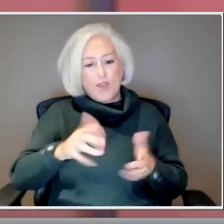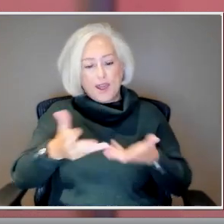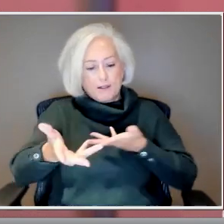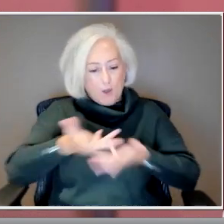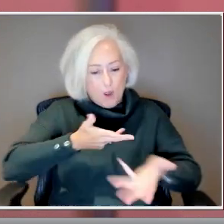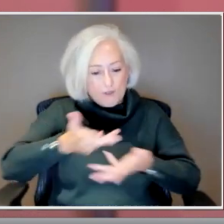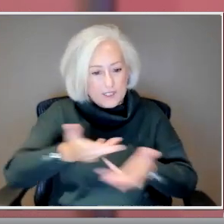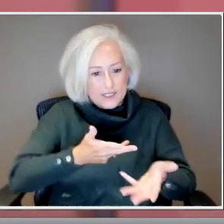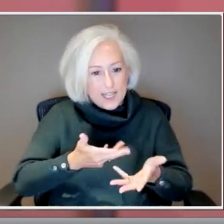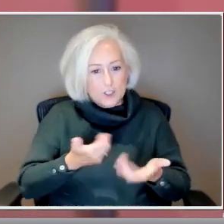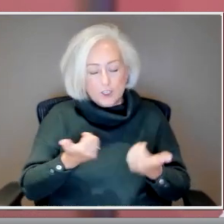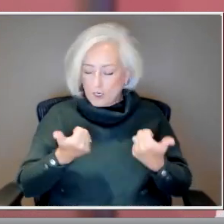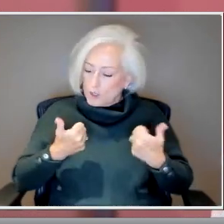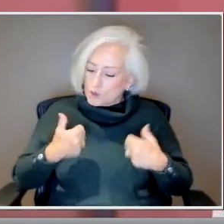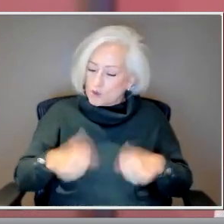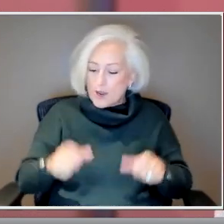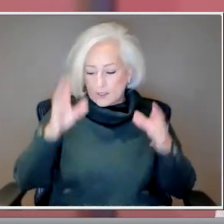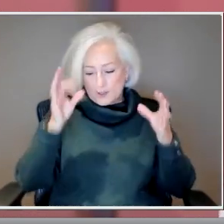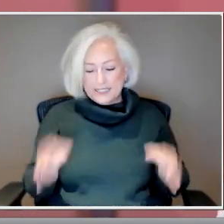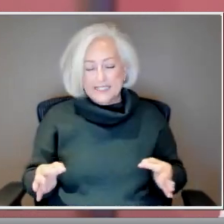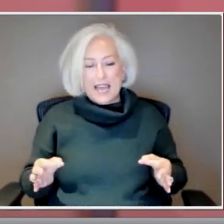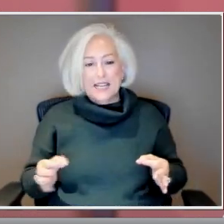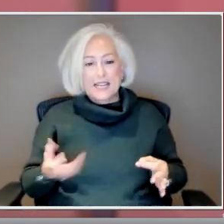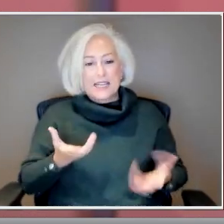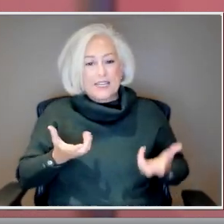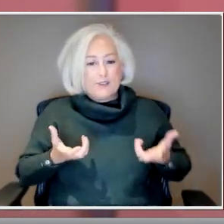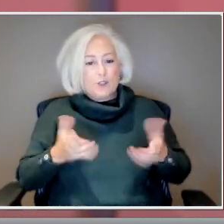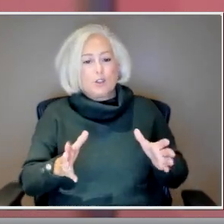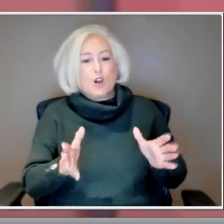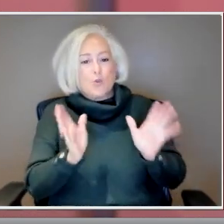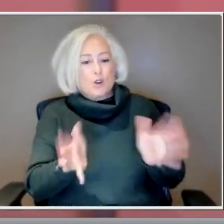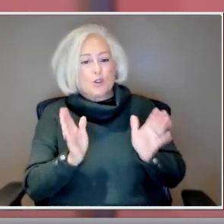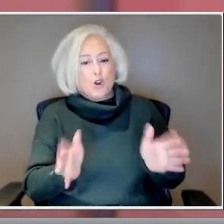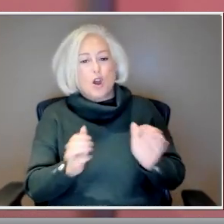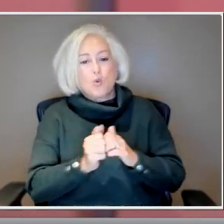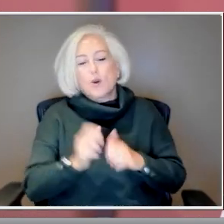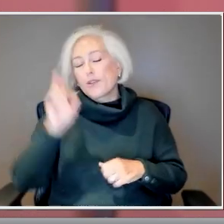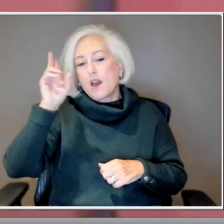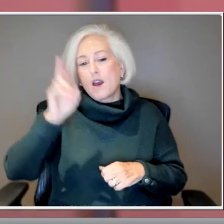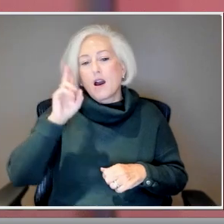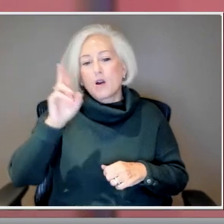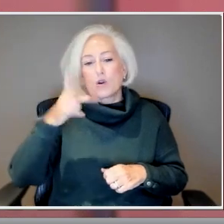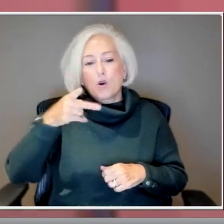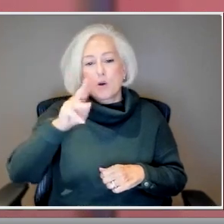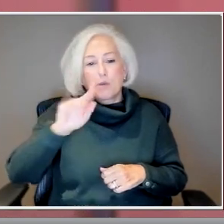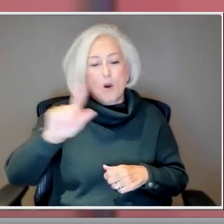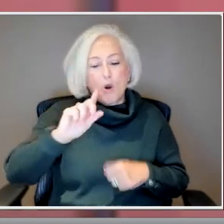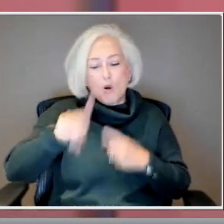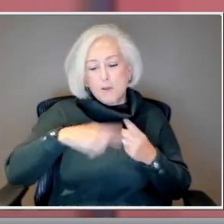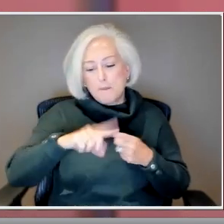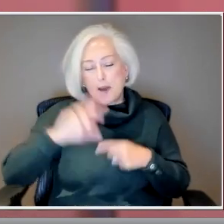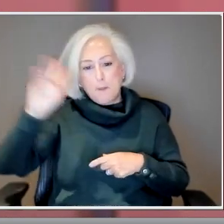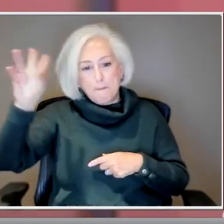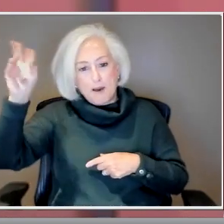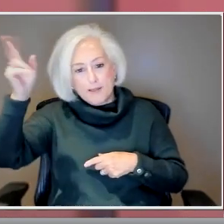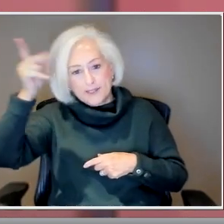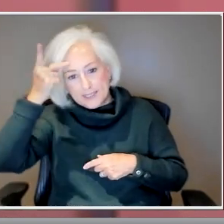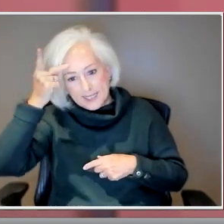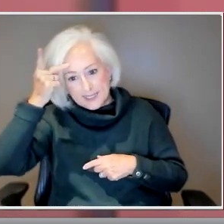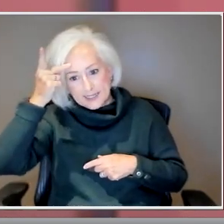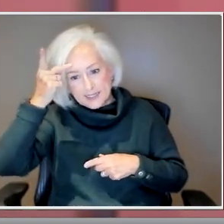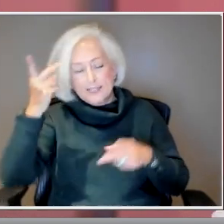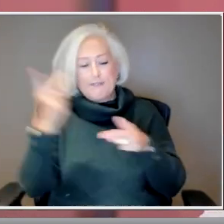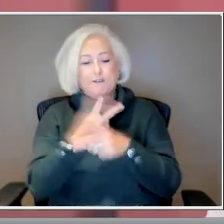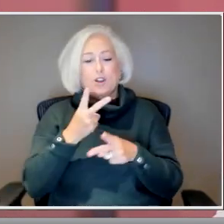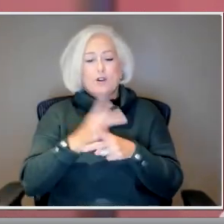plan. If you don't want to talk to Uncle Paul about his political beliefs, then know that you have some way of getting out of it,